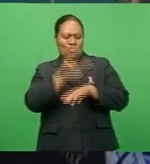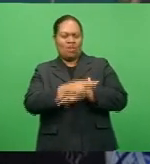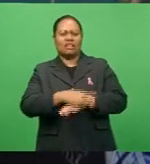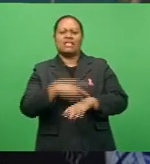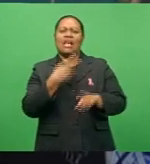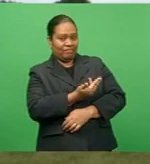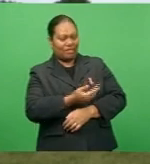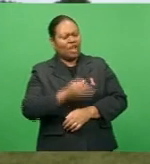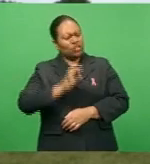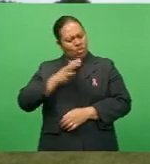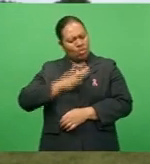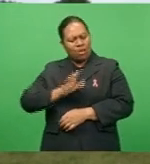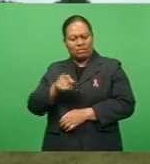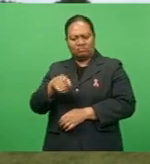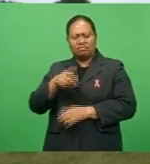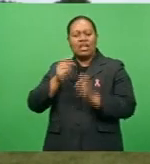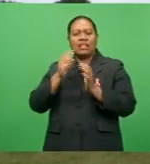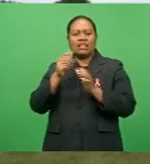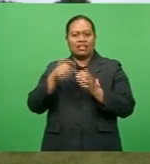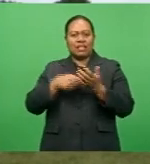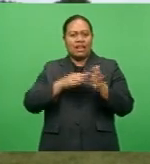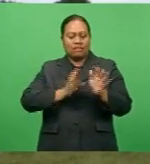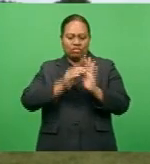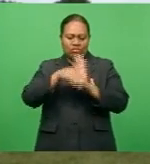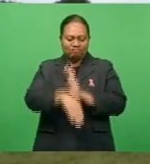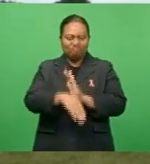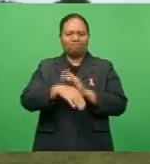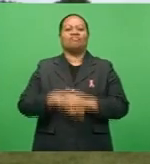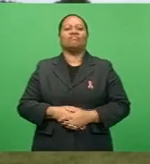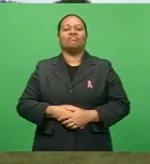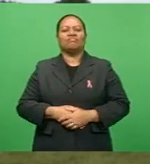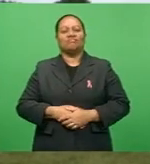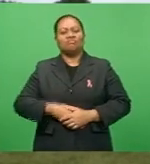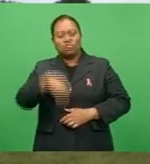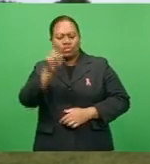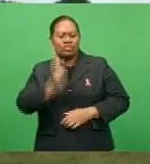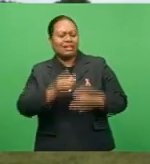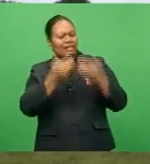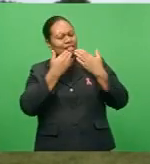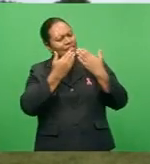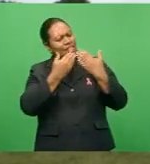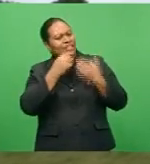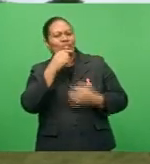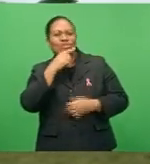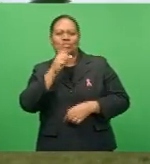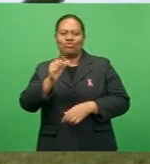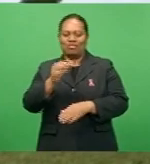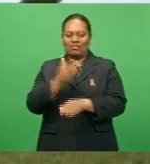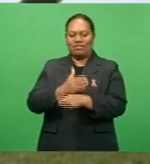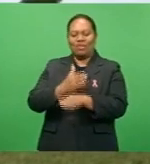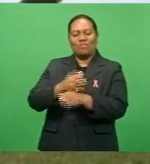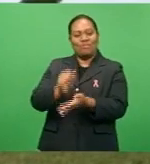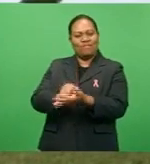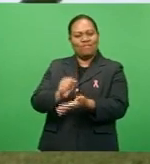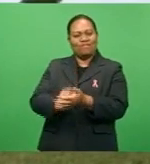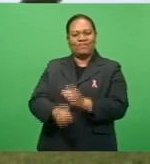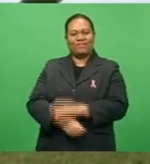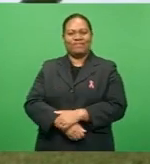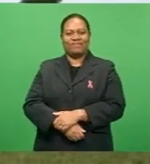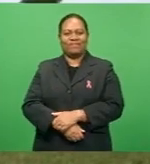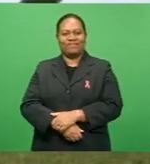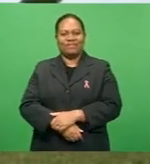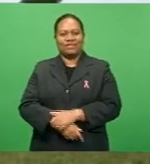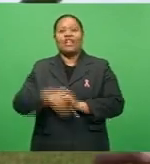Koroisau, are looking forward to watch him play in the final. It's also quite an achievement for the Fiji National Rugby League, with 3 Mbati